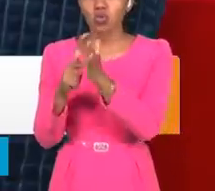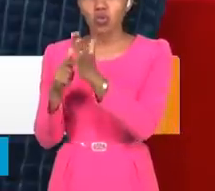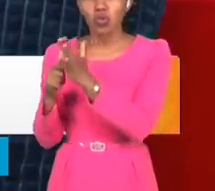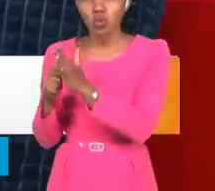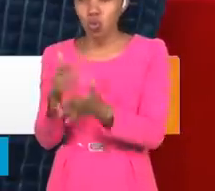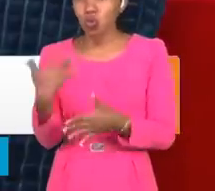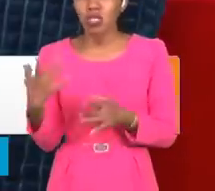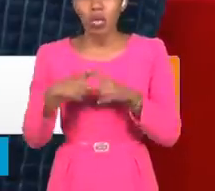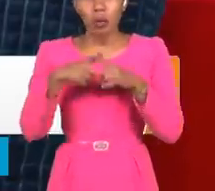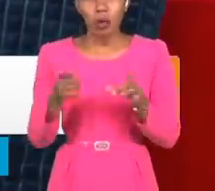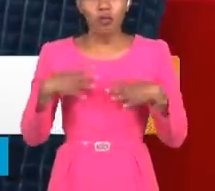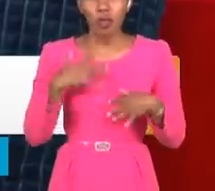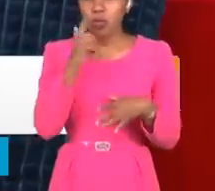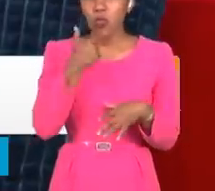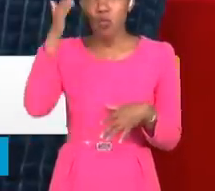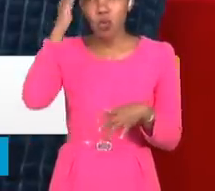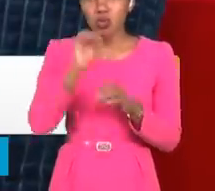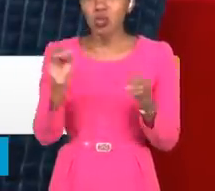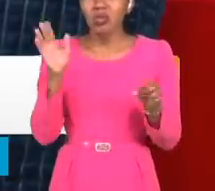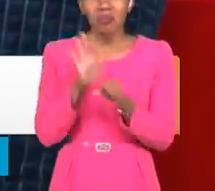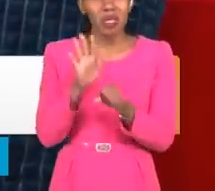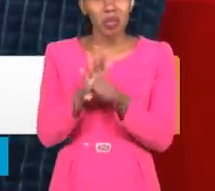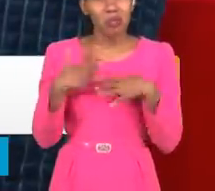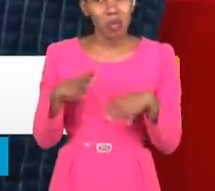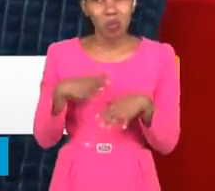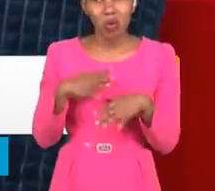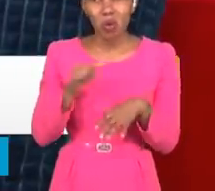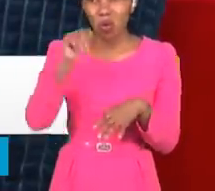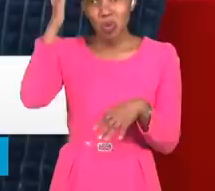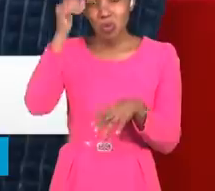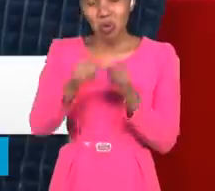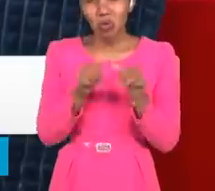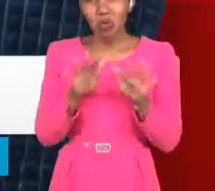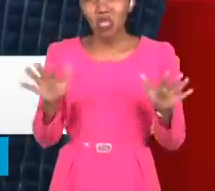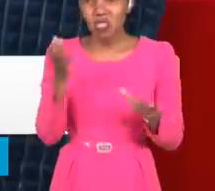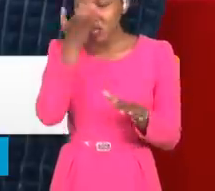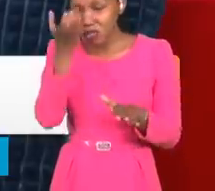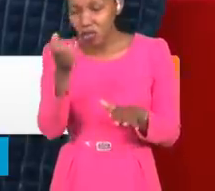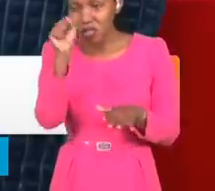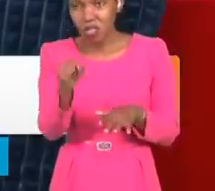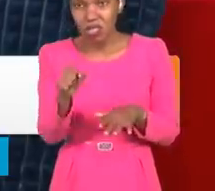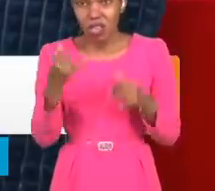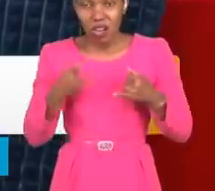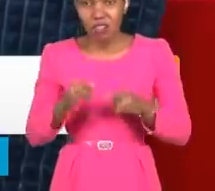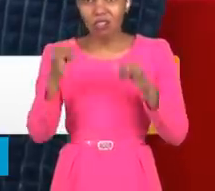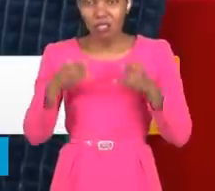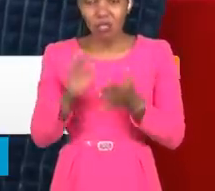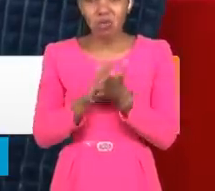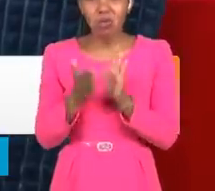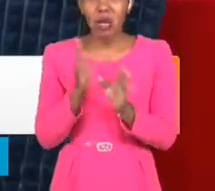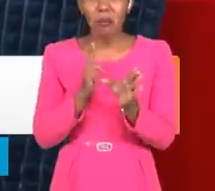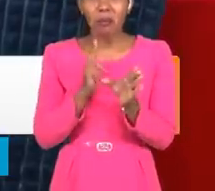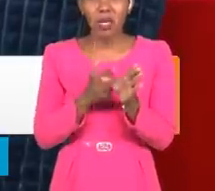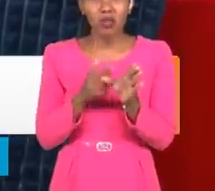Yeah, yeah, but for true those who don't know, I think majority are not doing it for marketing purposes. It's mm-hmm ignorance. It's ignorance. And trying to fit in. Wow. You should